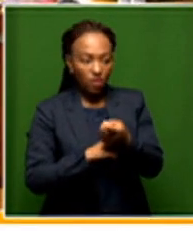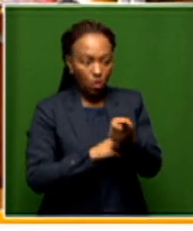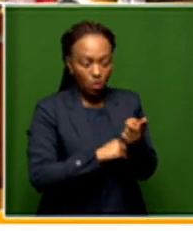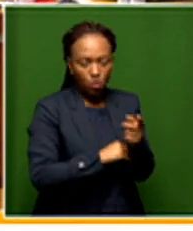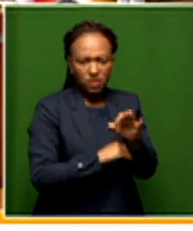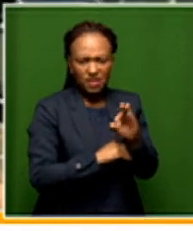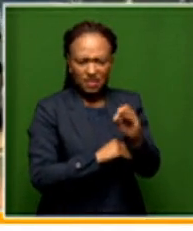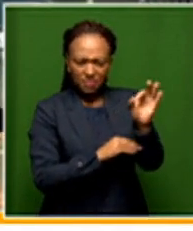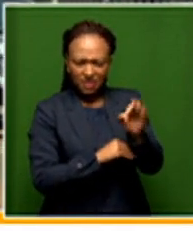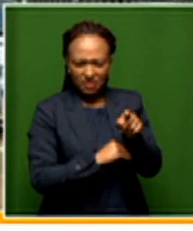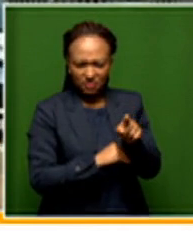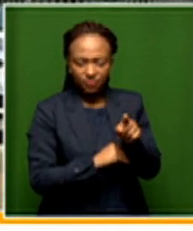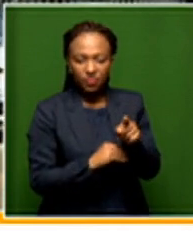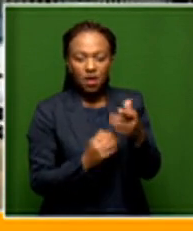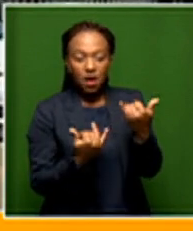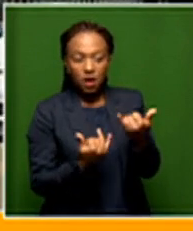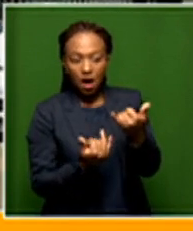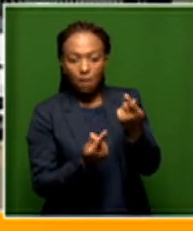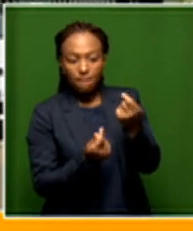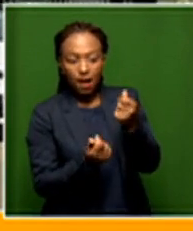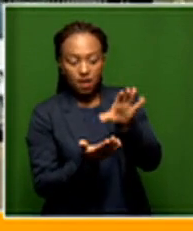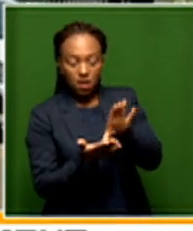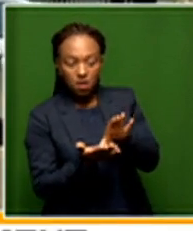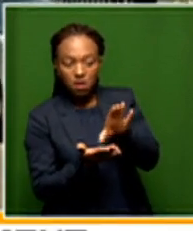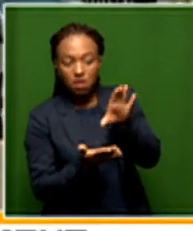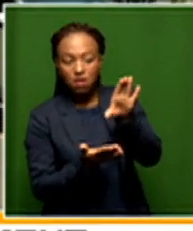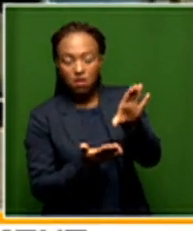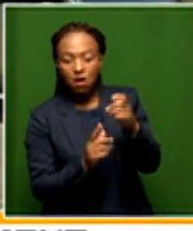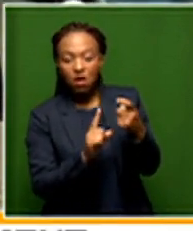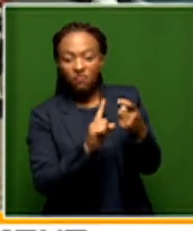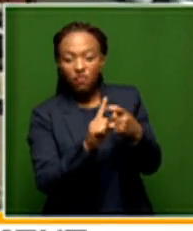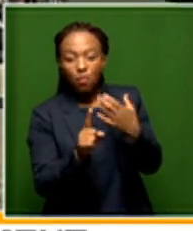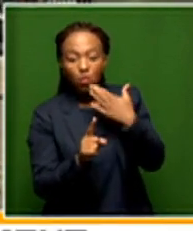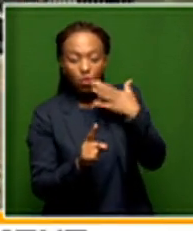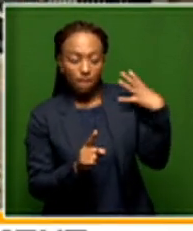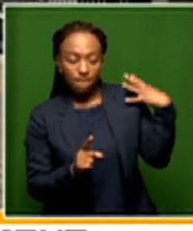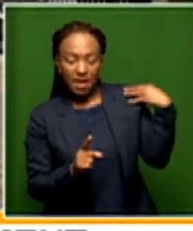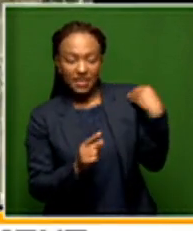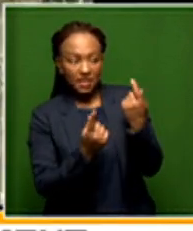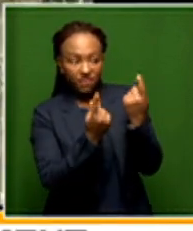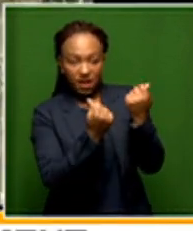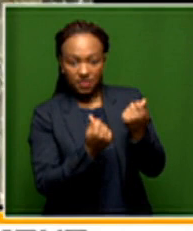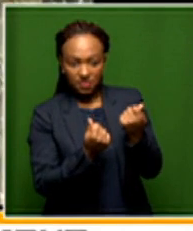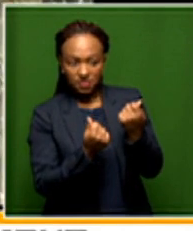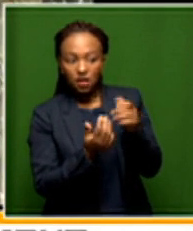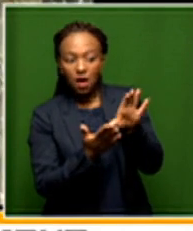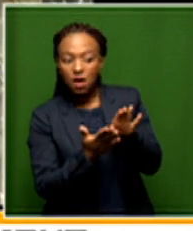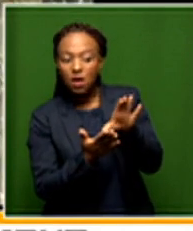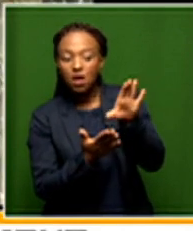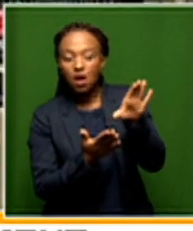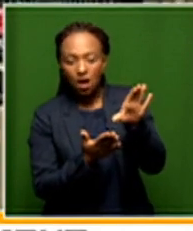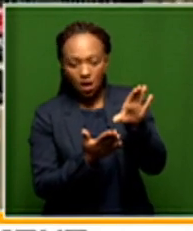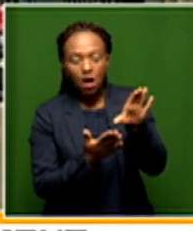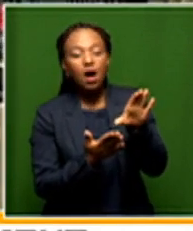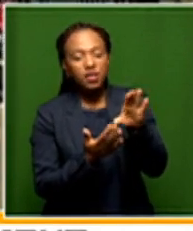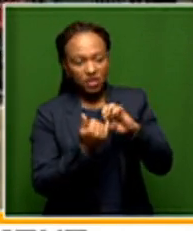authority. Now, with the injection of funds that came earlier this year from the Minister of Finance, they were able to begin to fill